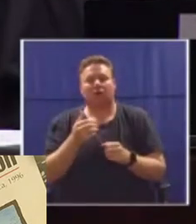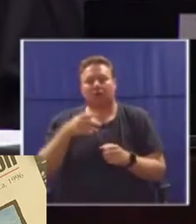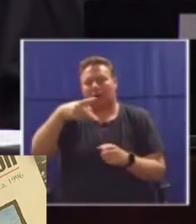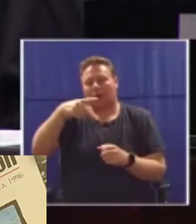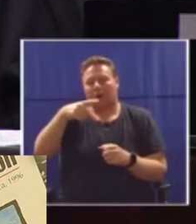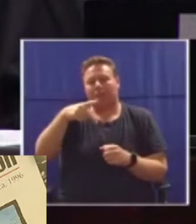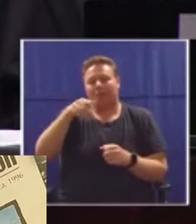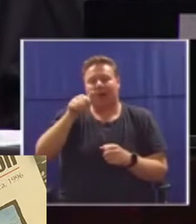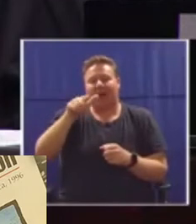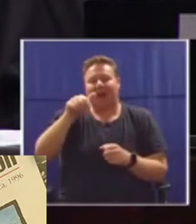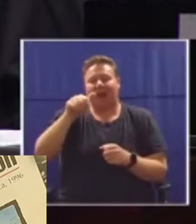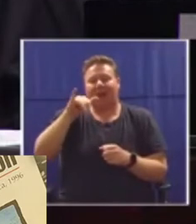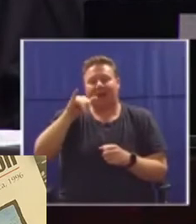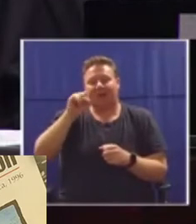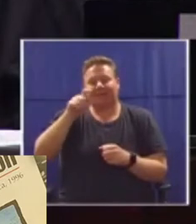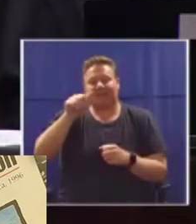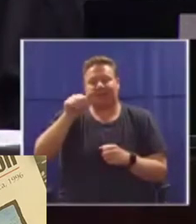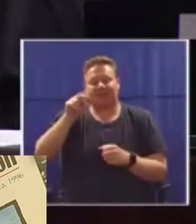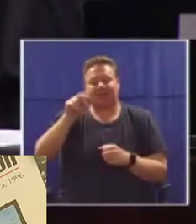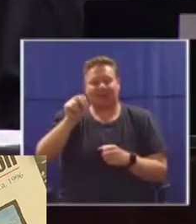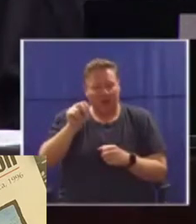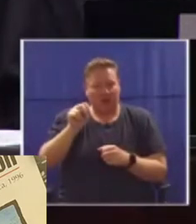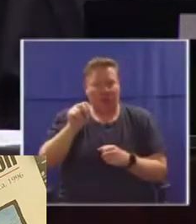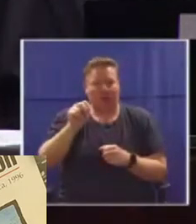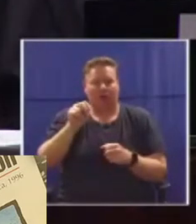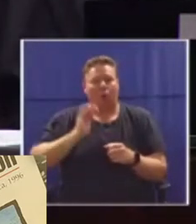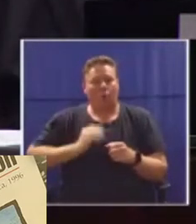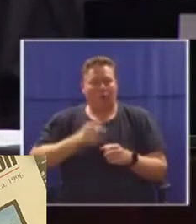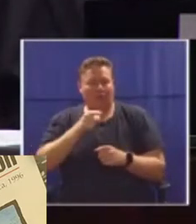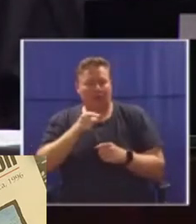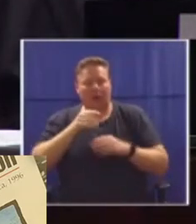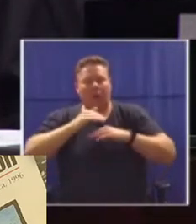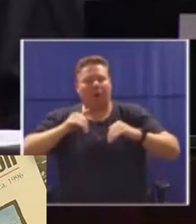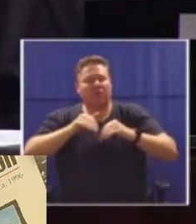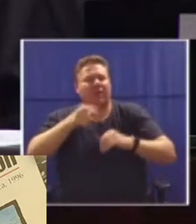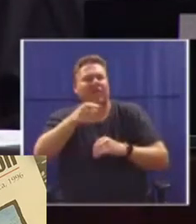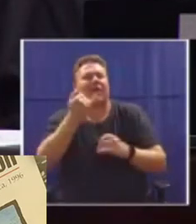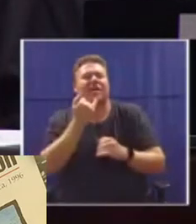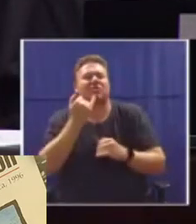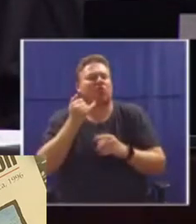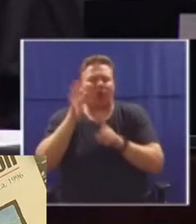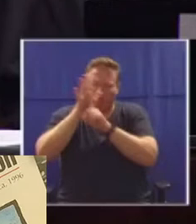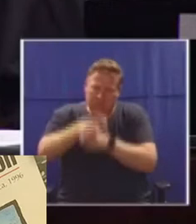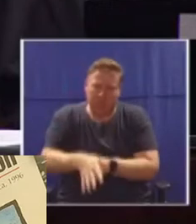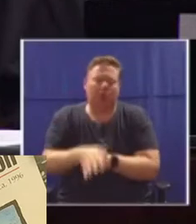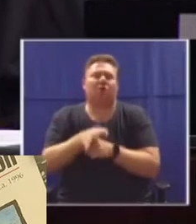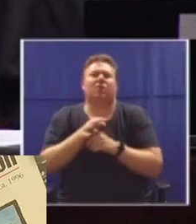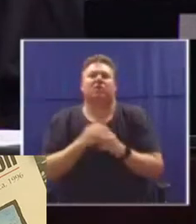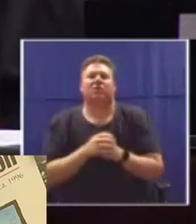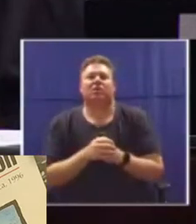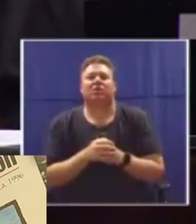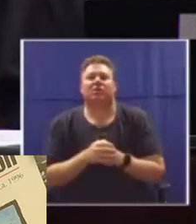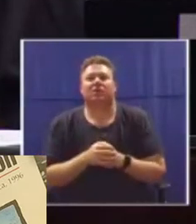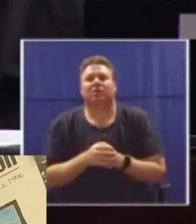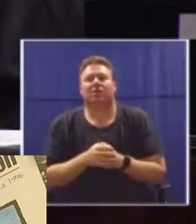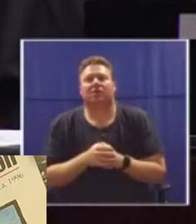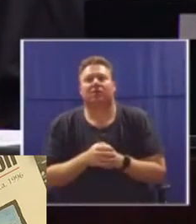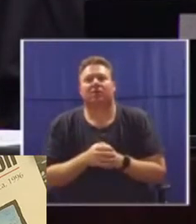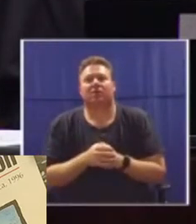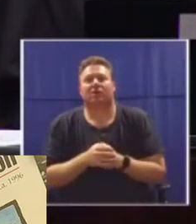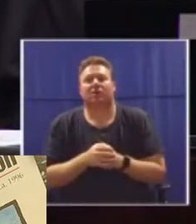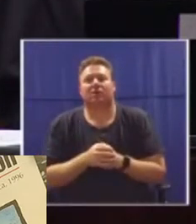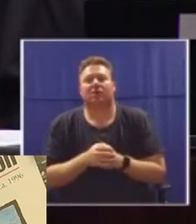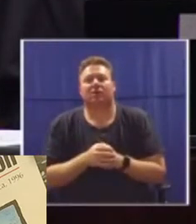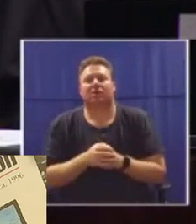Palestine who suffer under the apartheid government of Israel, which continues to oppress the Palestinians and annex their